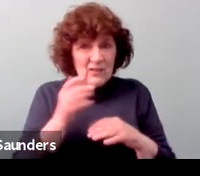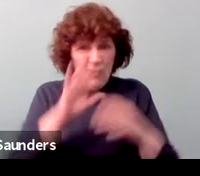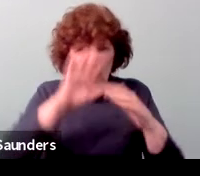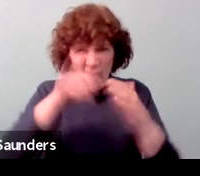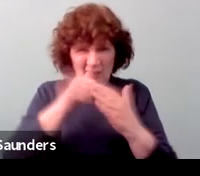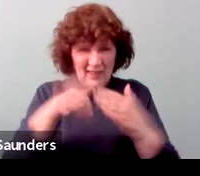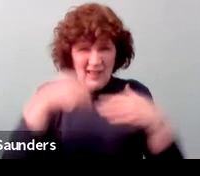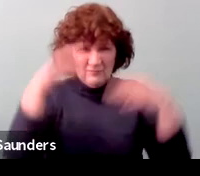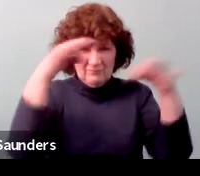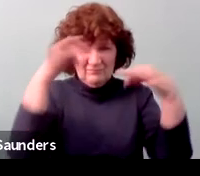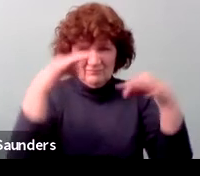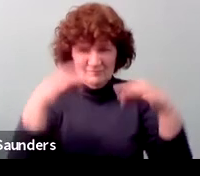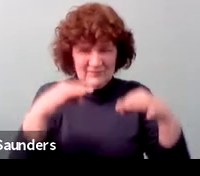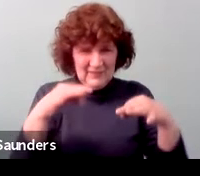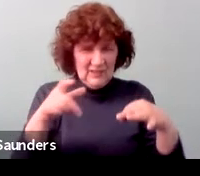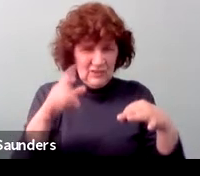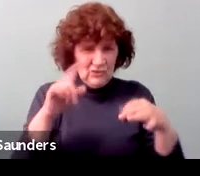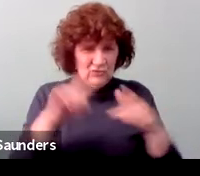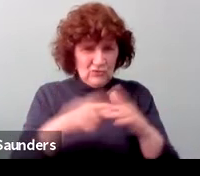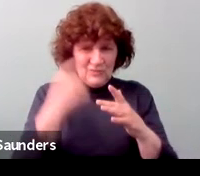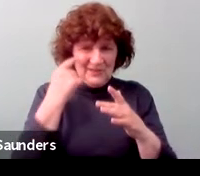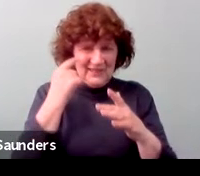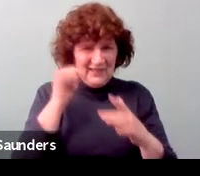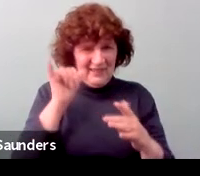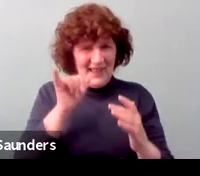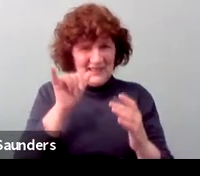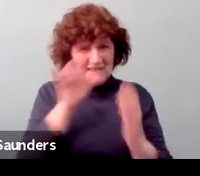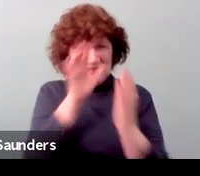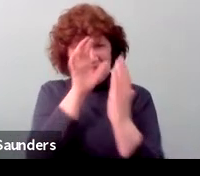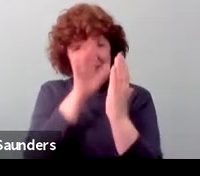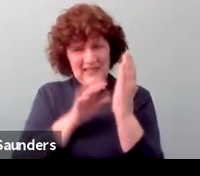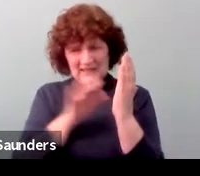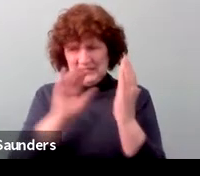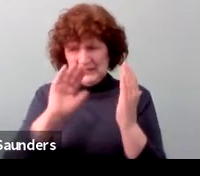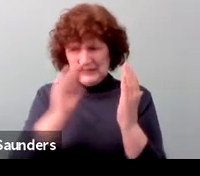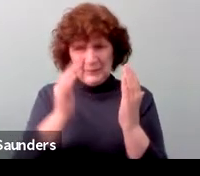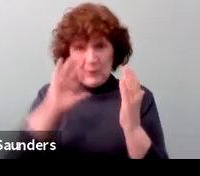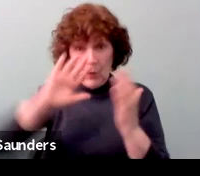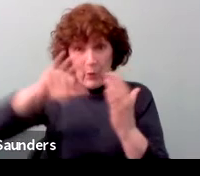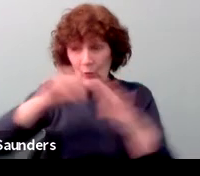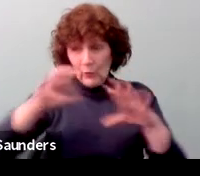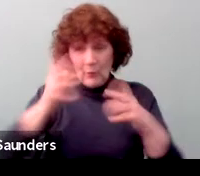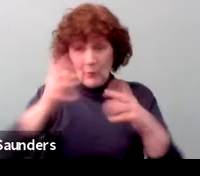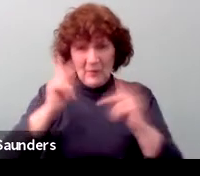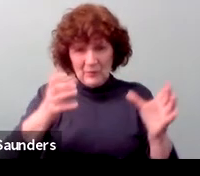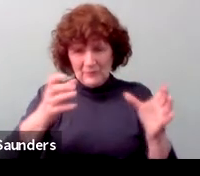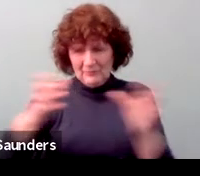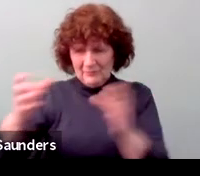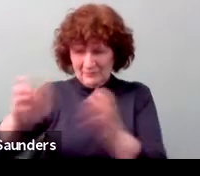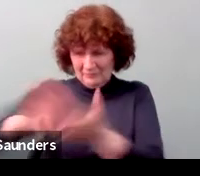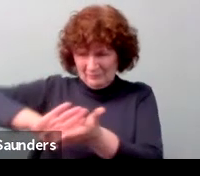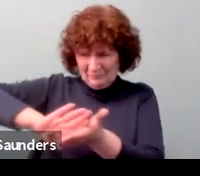text that seems to put a whole group of people to one side in a